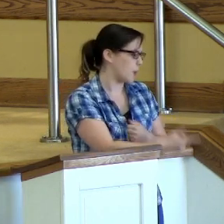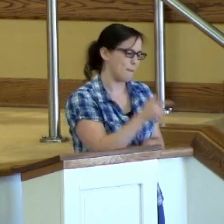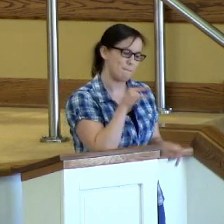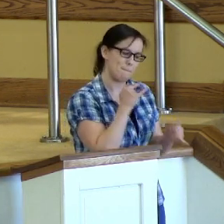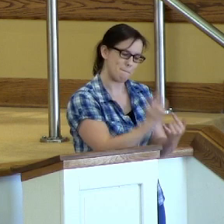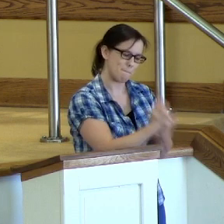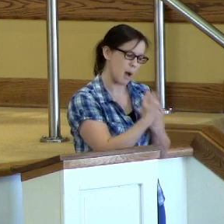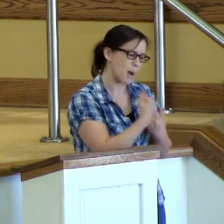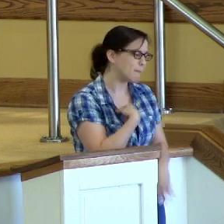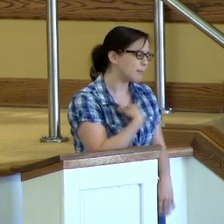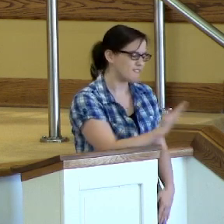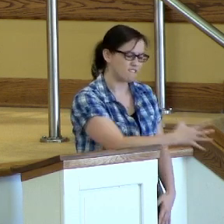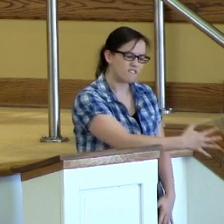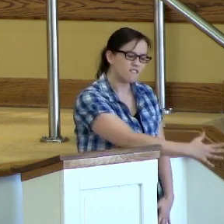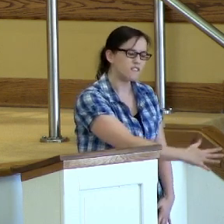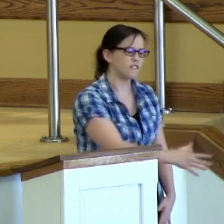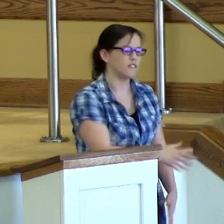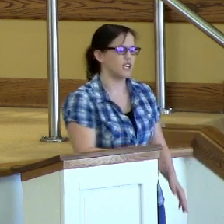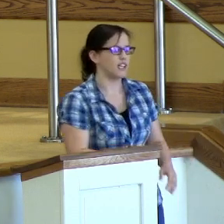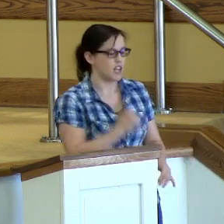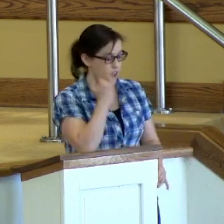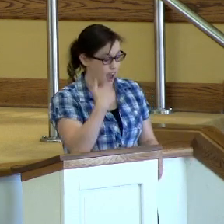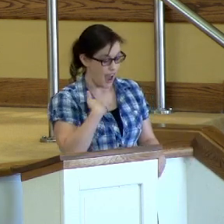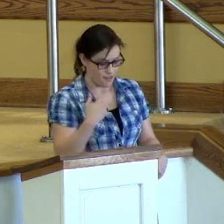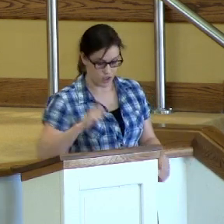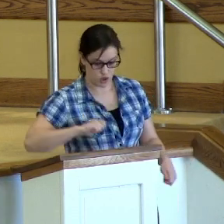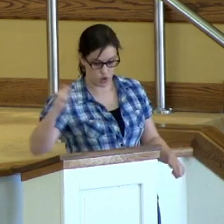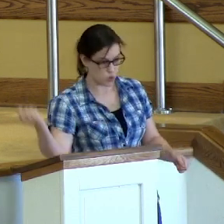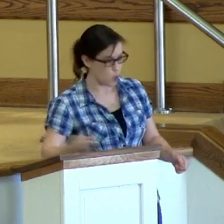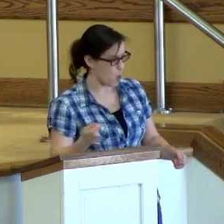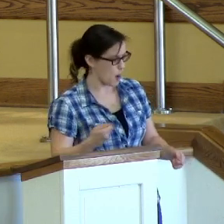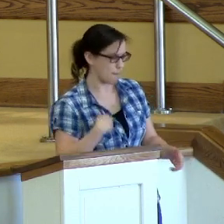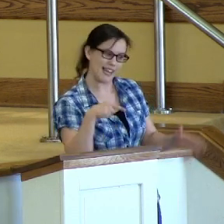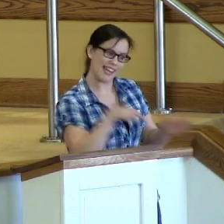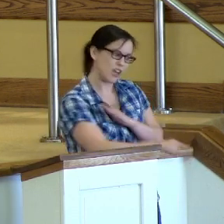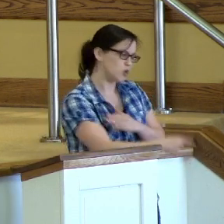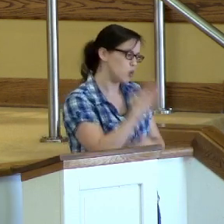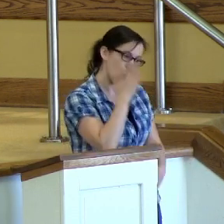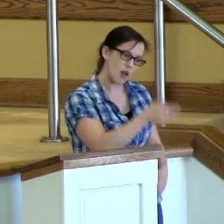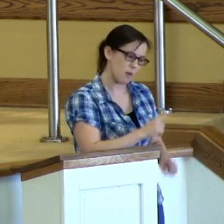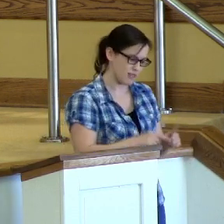I would there were a sword in mine hand, and now I would kill thee.